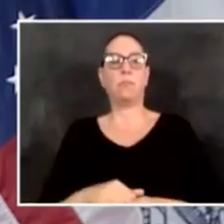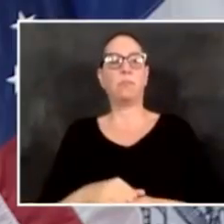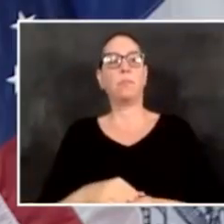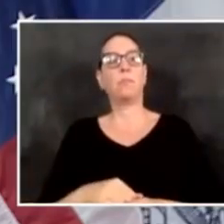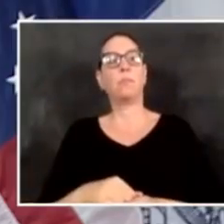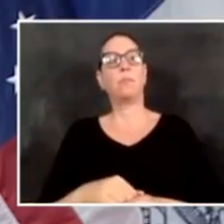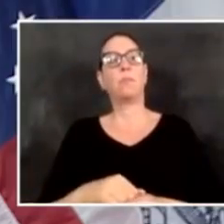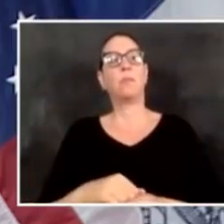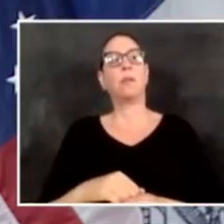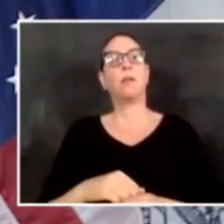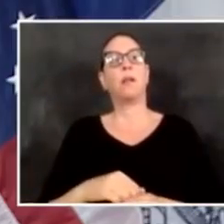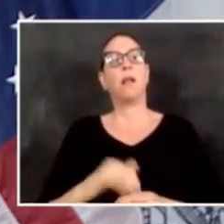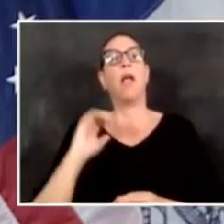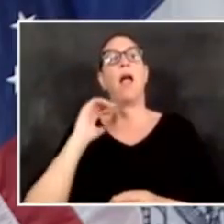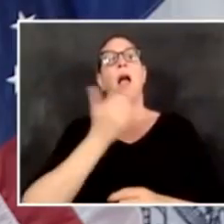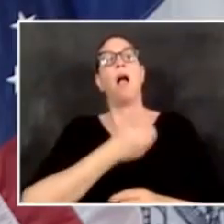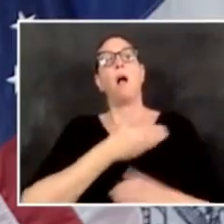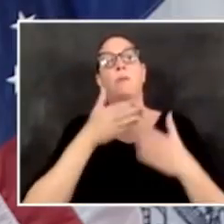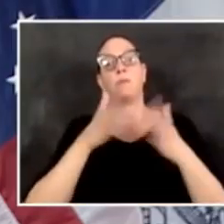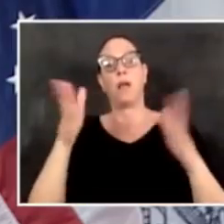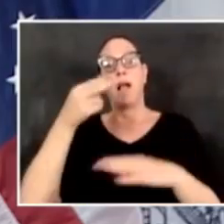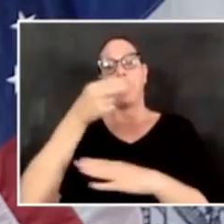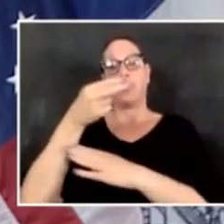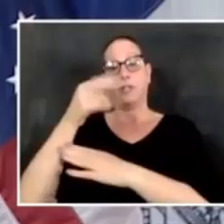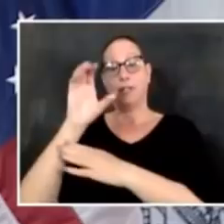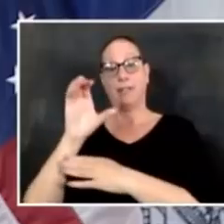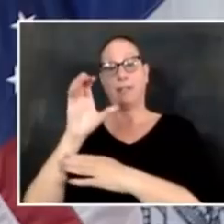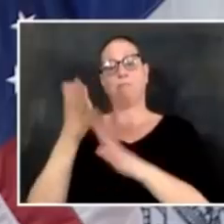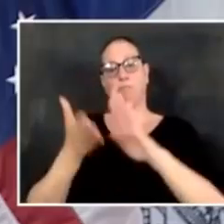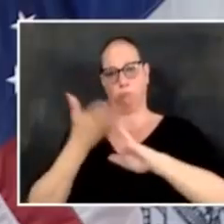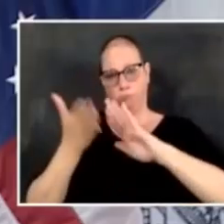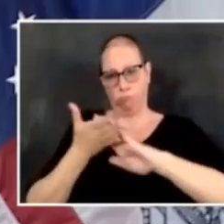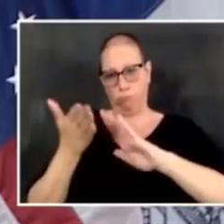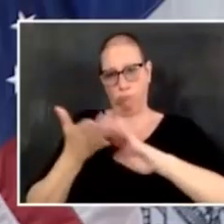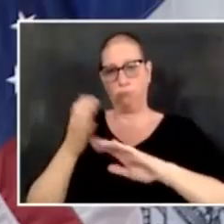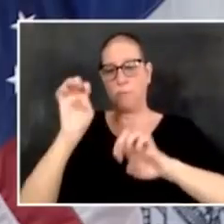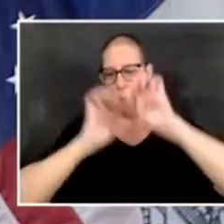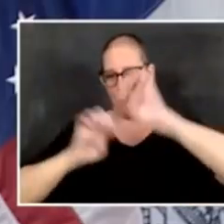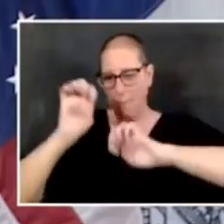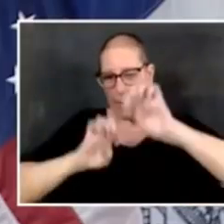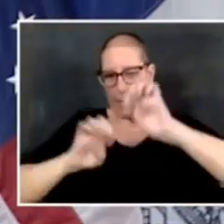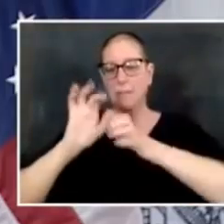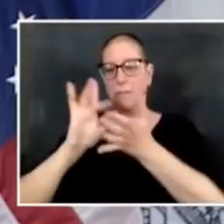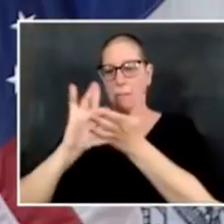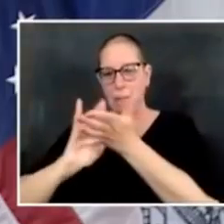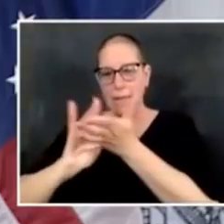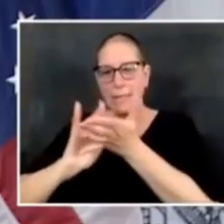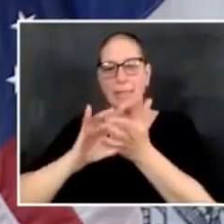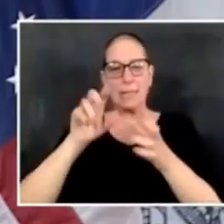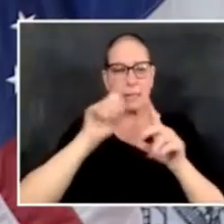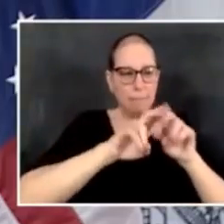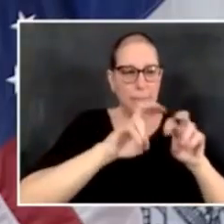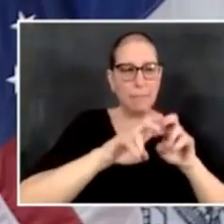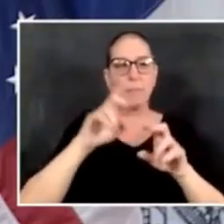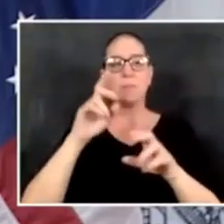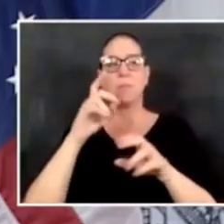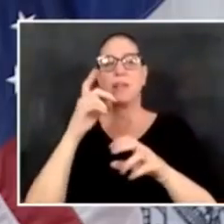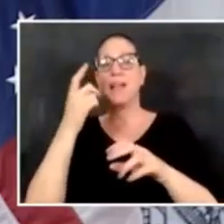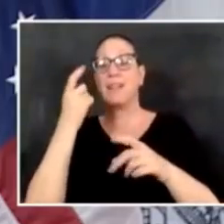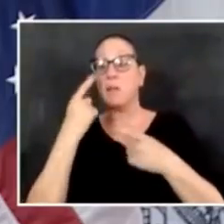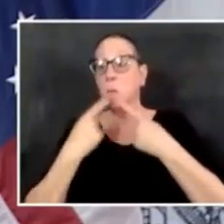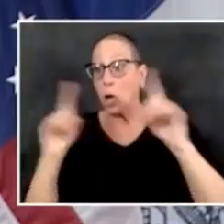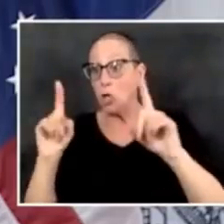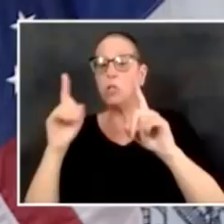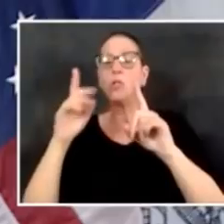as well as collaborations that are occurring all over the world. So I do think the questions that you're raising about the role of the immune system, both in people